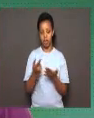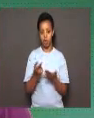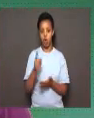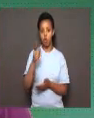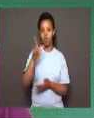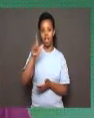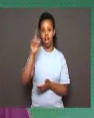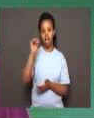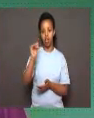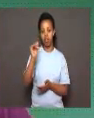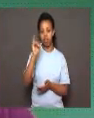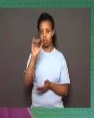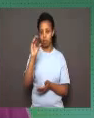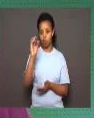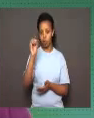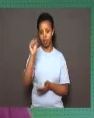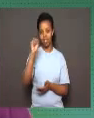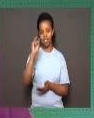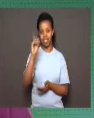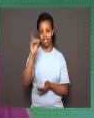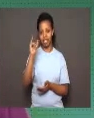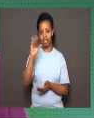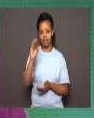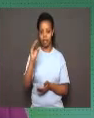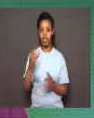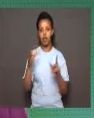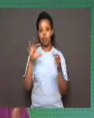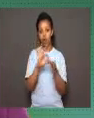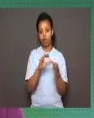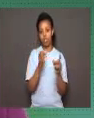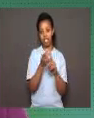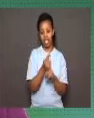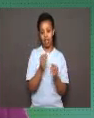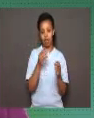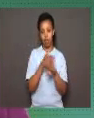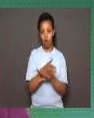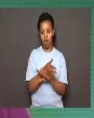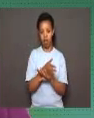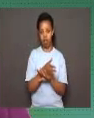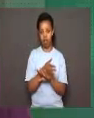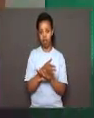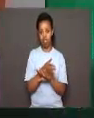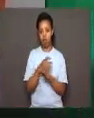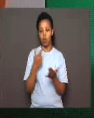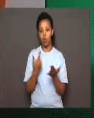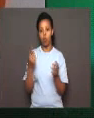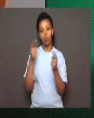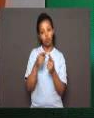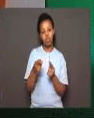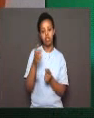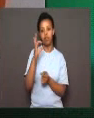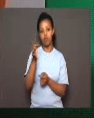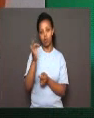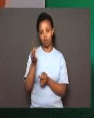glycosidic bonds in a way that prevents the glucose from isomerizing to fructose or